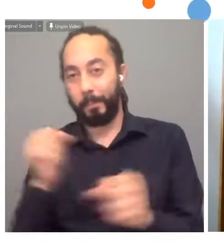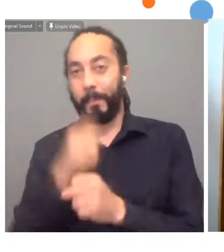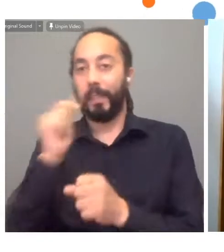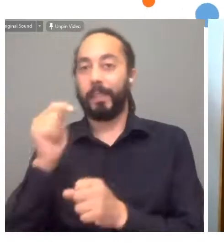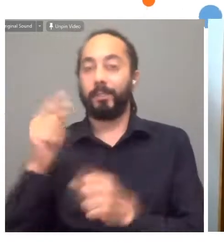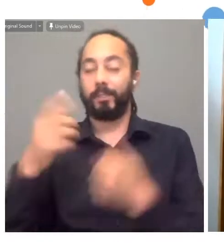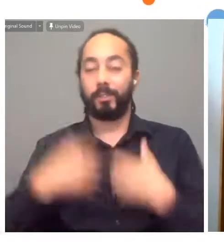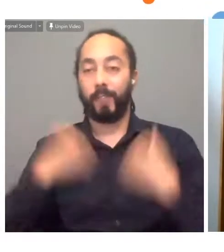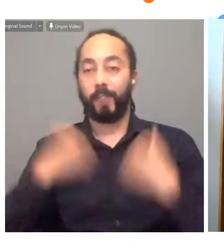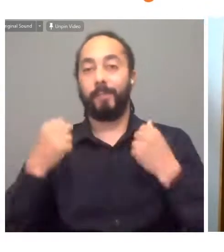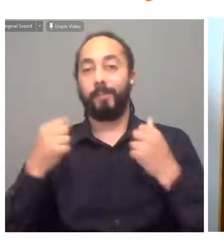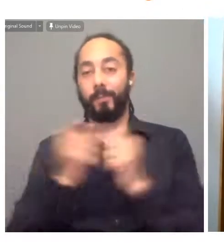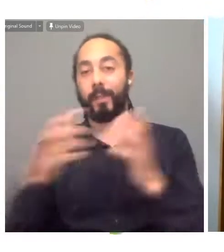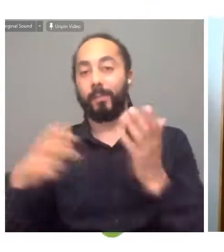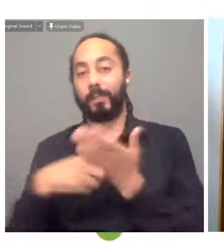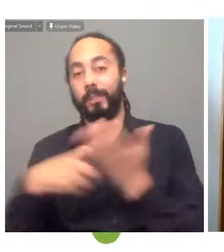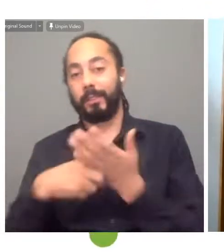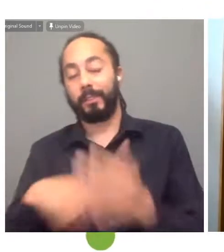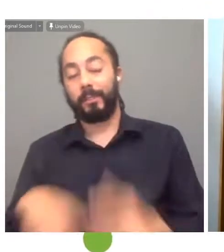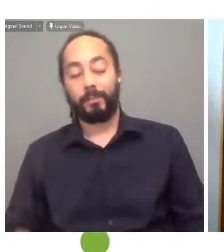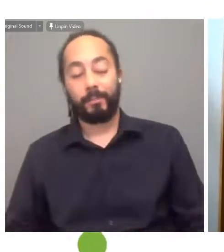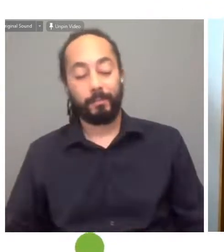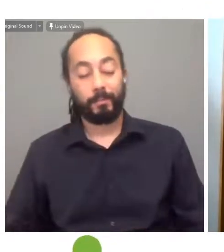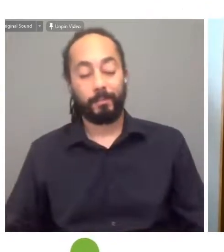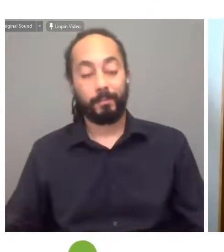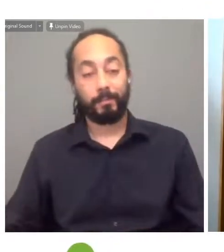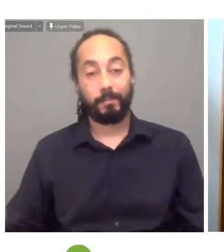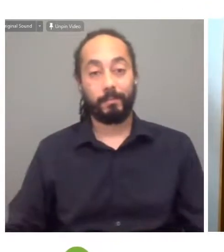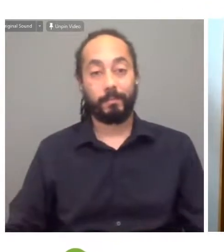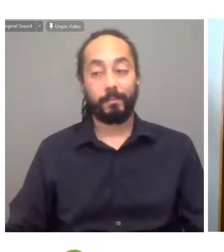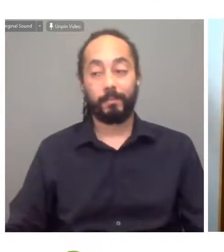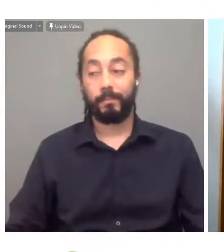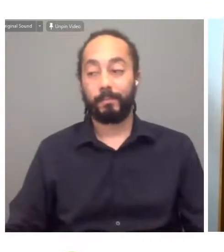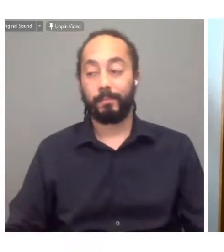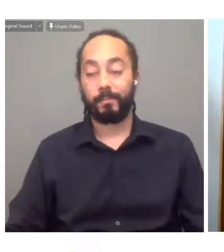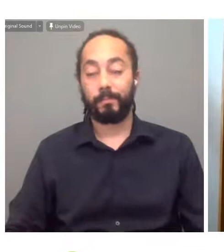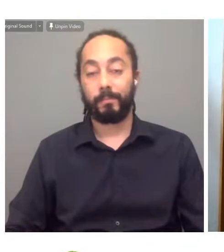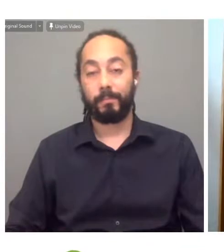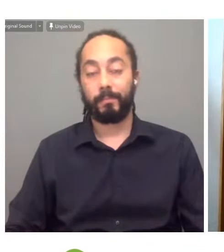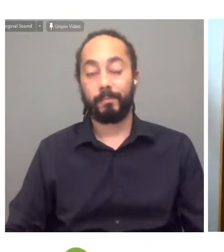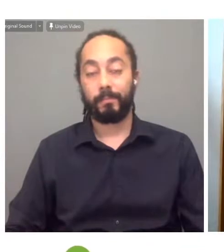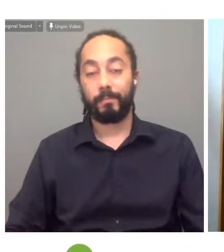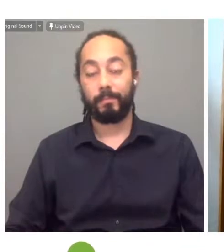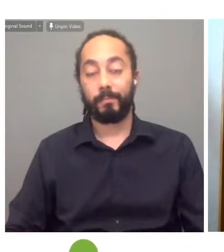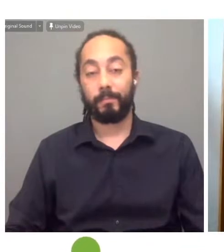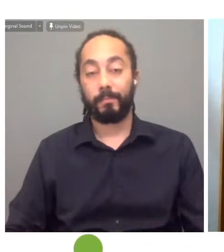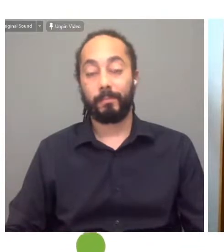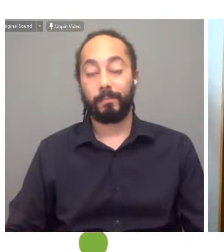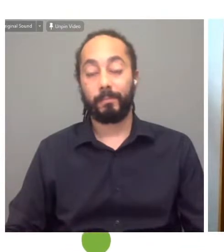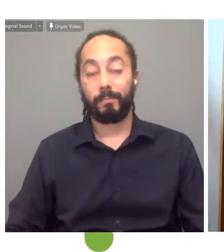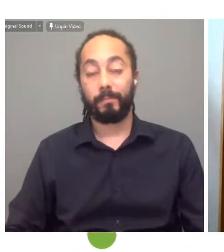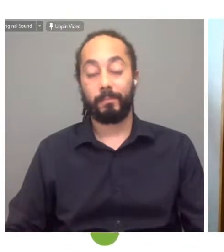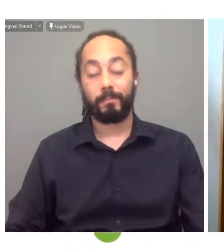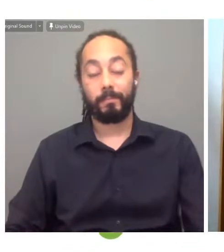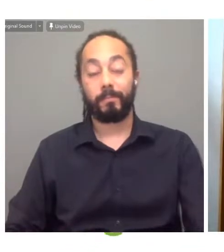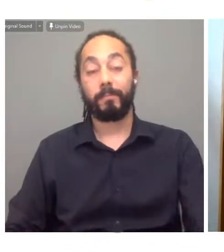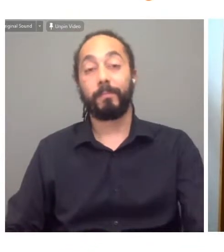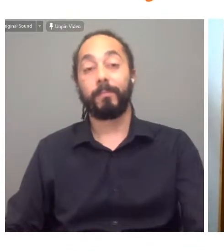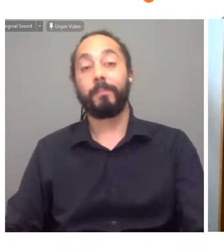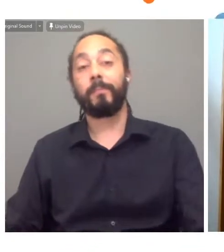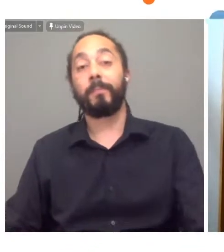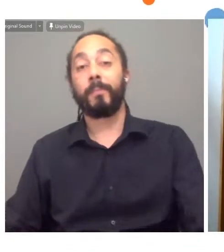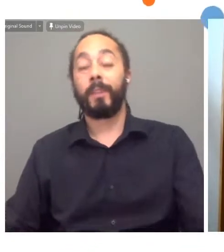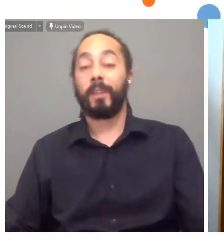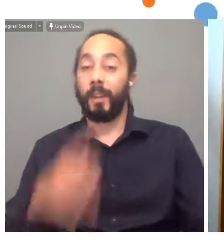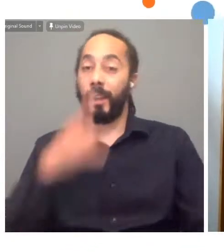it's the somewhat ironic that we over the years have asked you guys to be